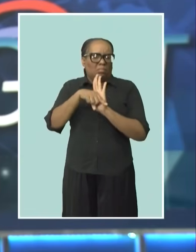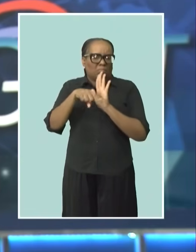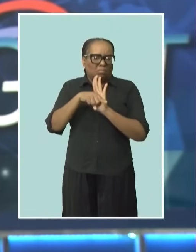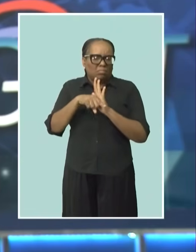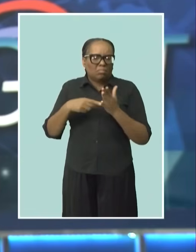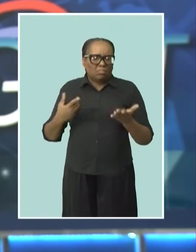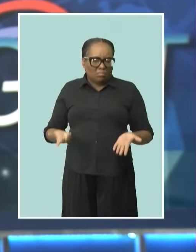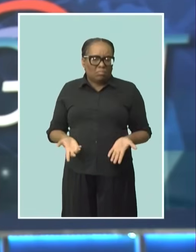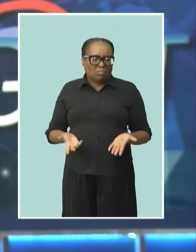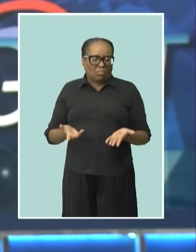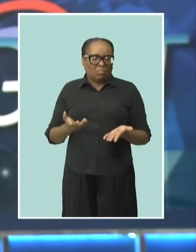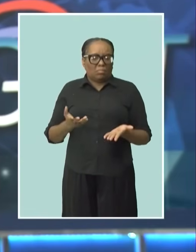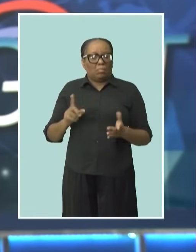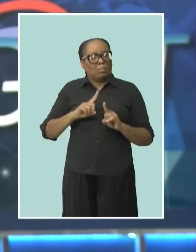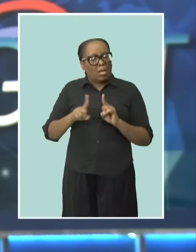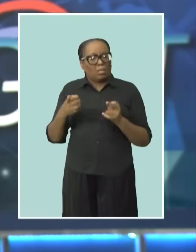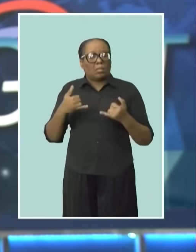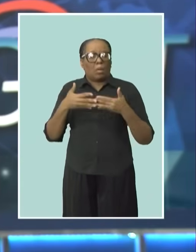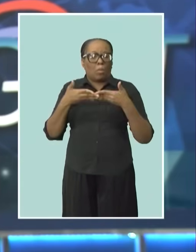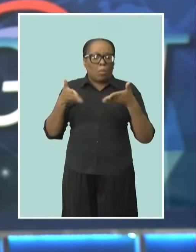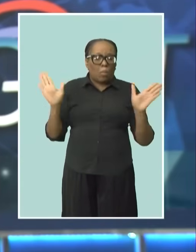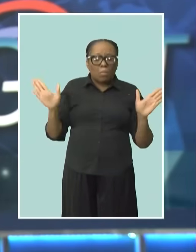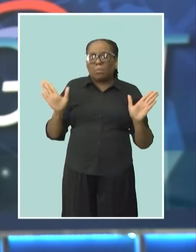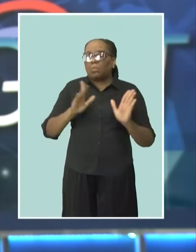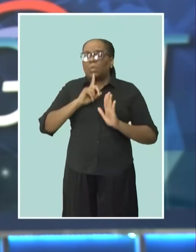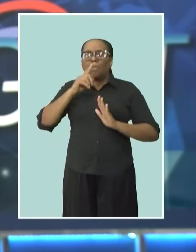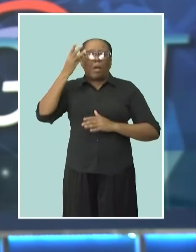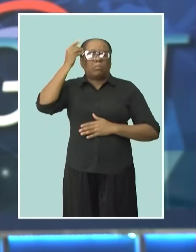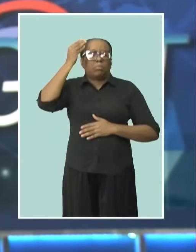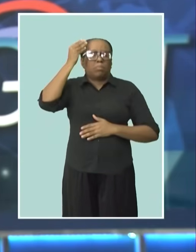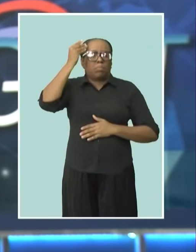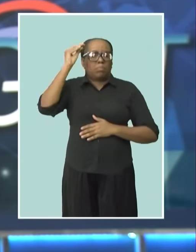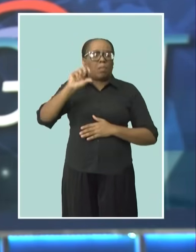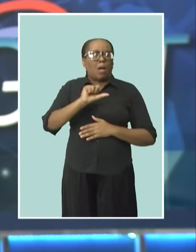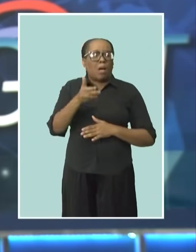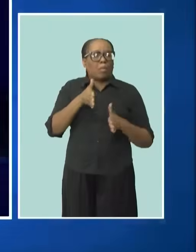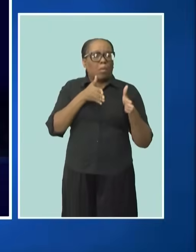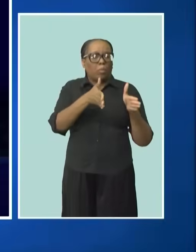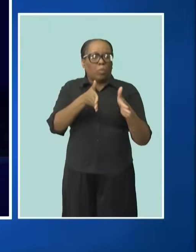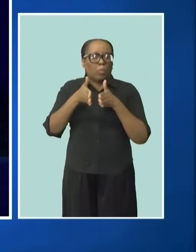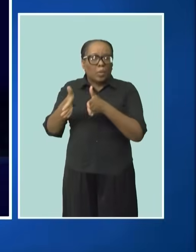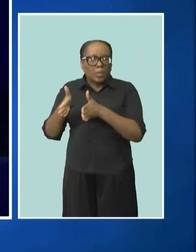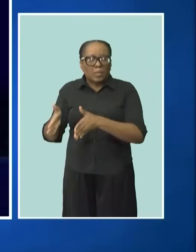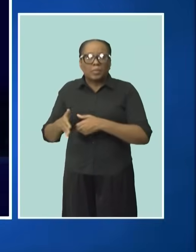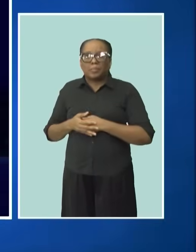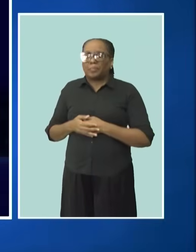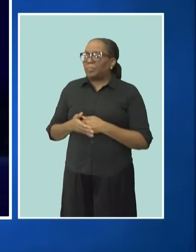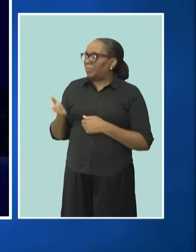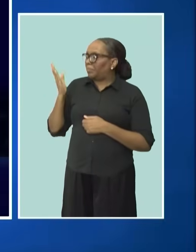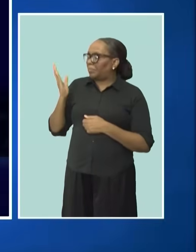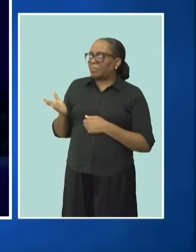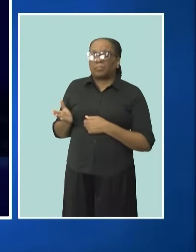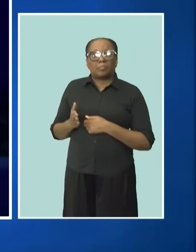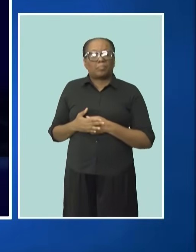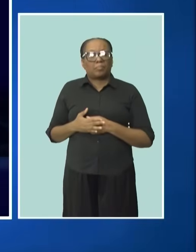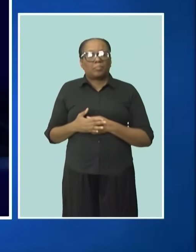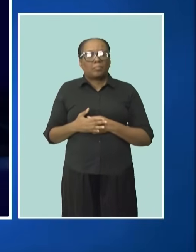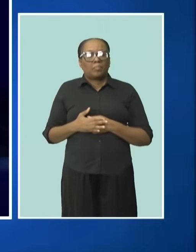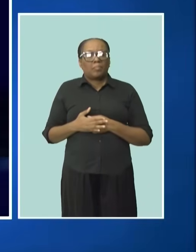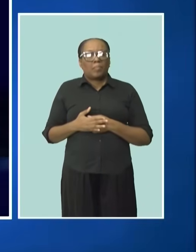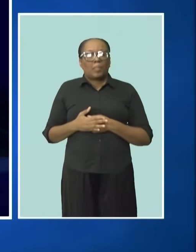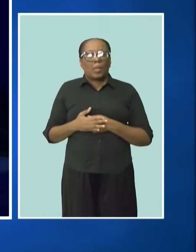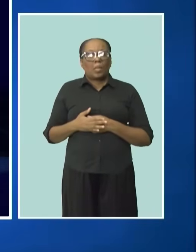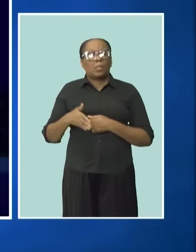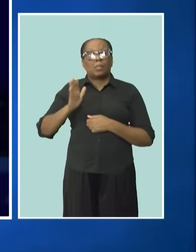the producers are open to contemplating other markets. It suggests that the conversation